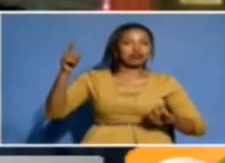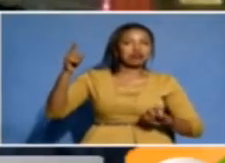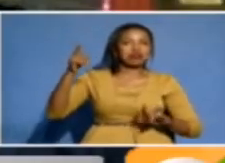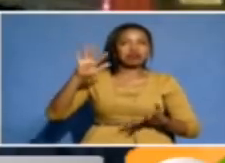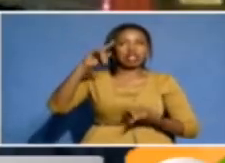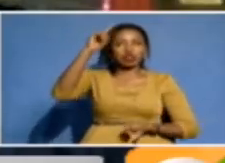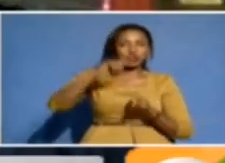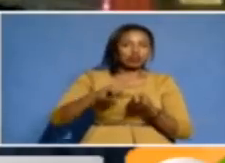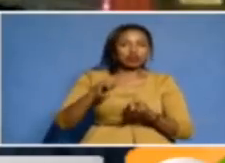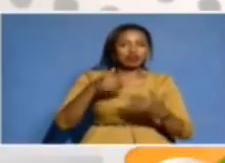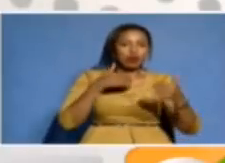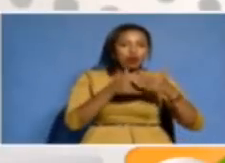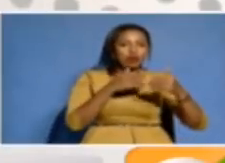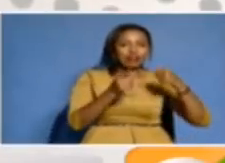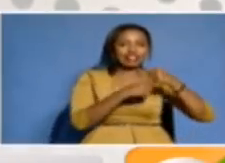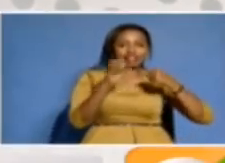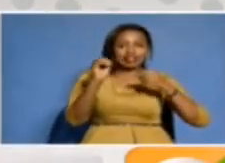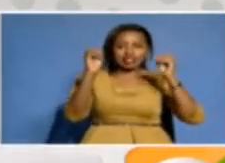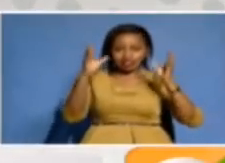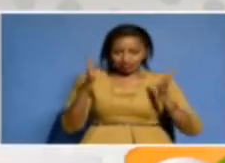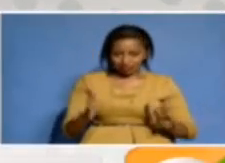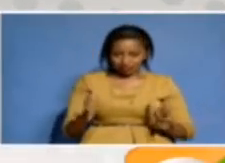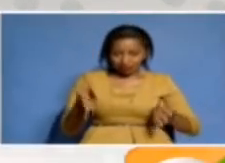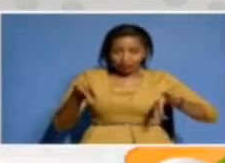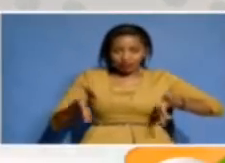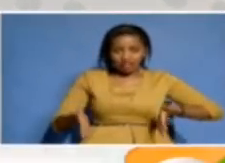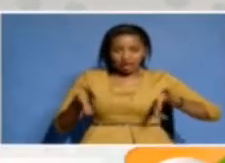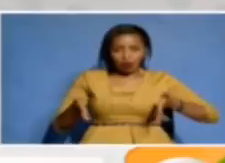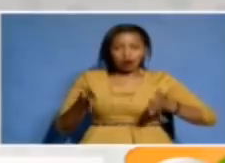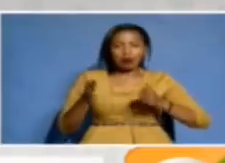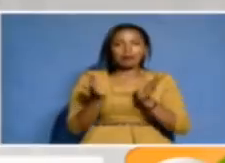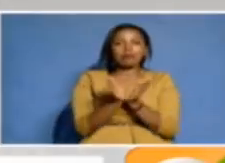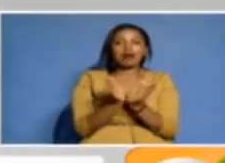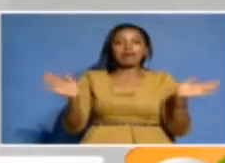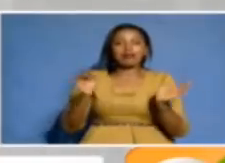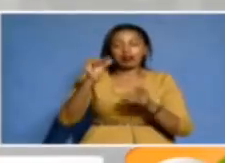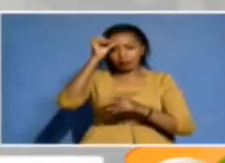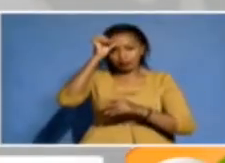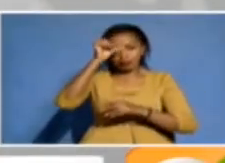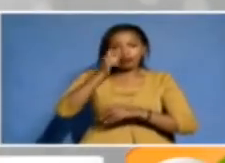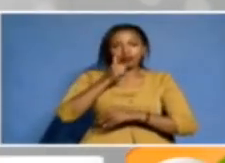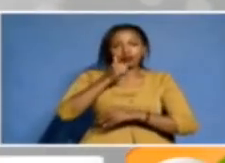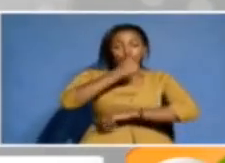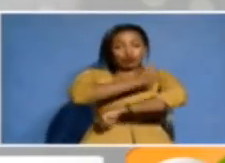close to 60 teachers. At the moment, public primary schools have a deficit of at least